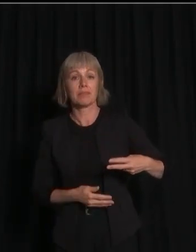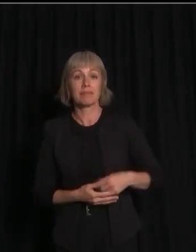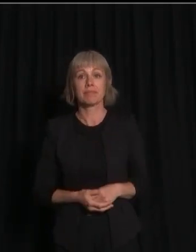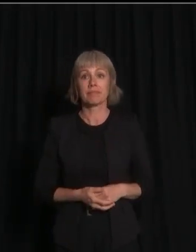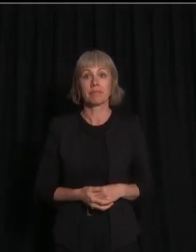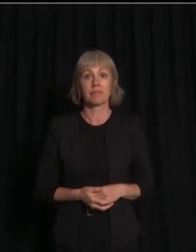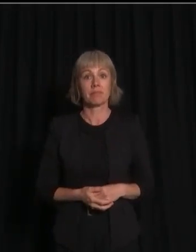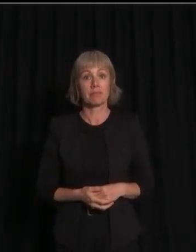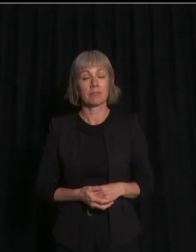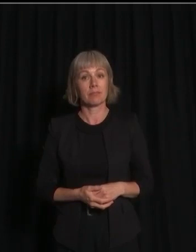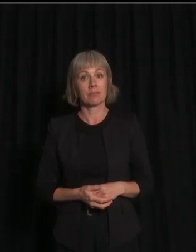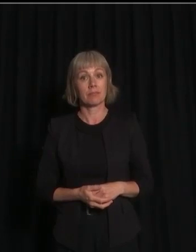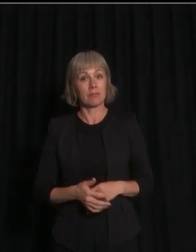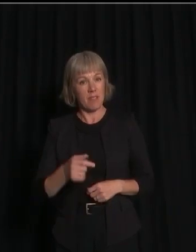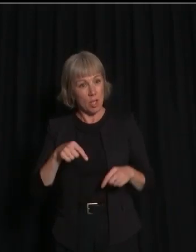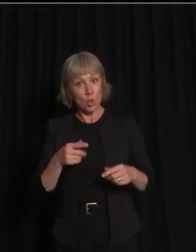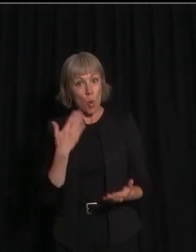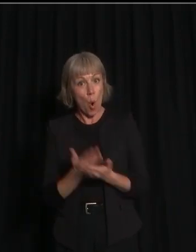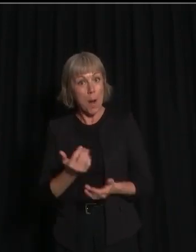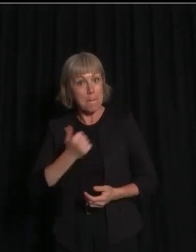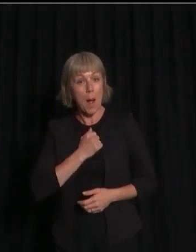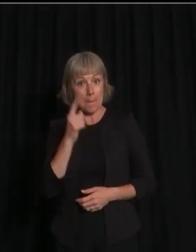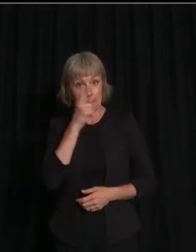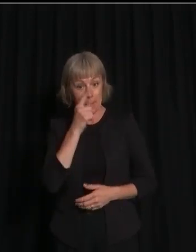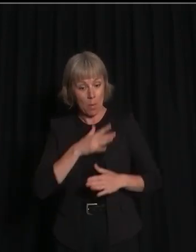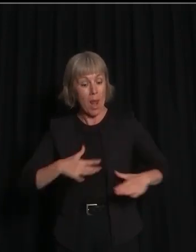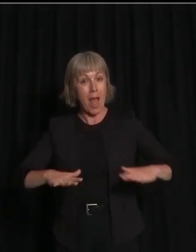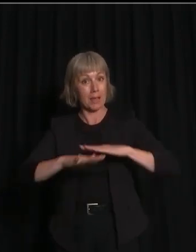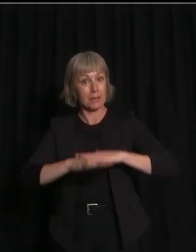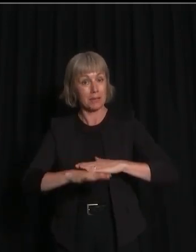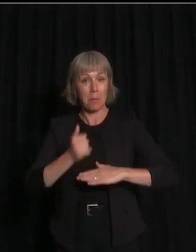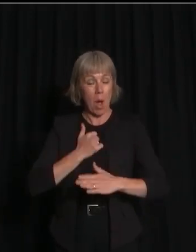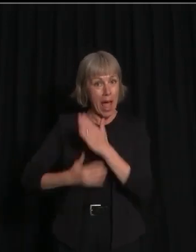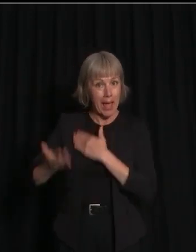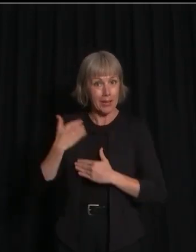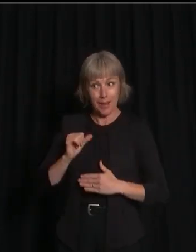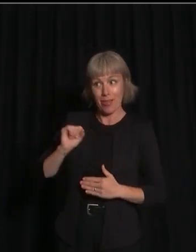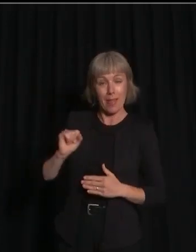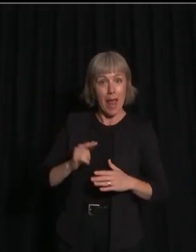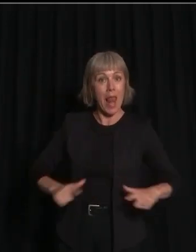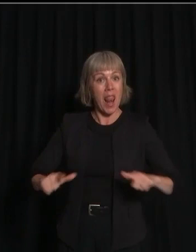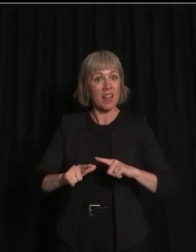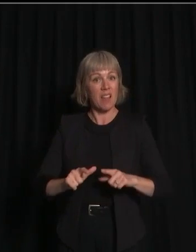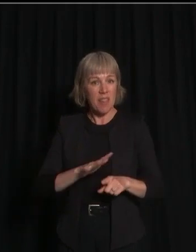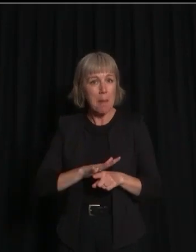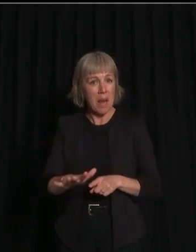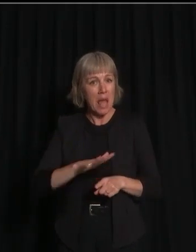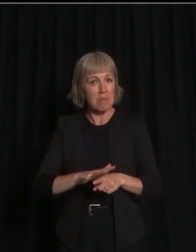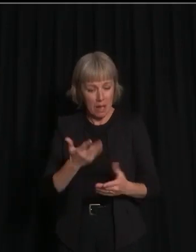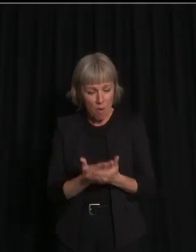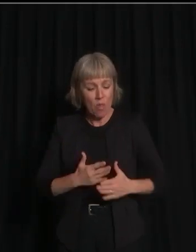yeah, this is my people's land, like my ancestors. They bled over this stuff, and